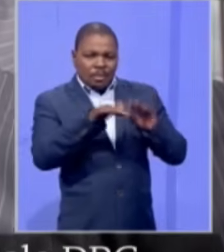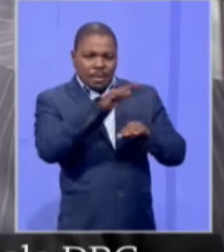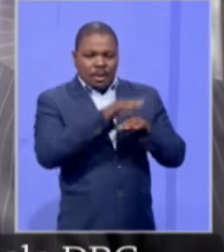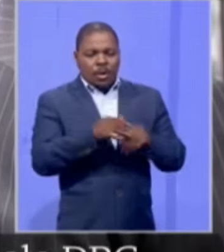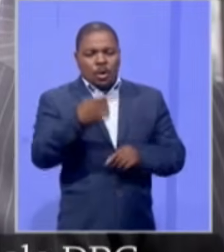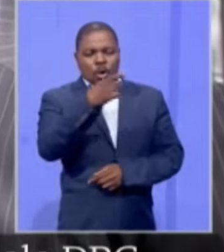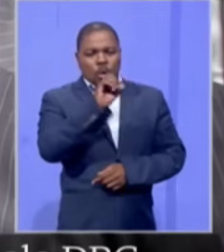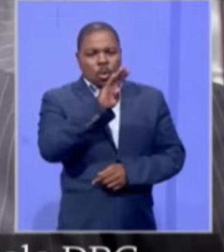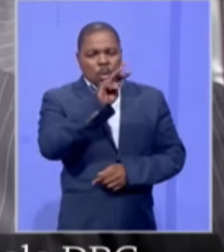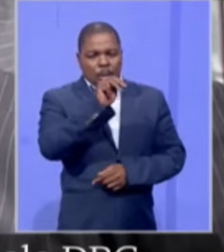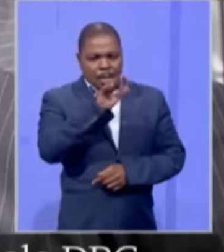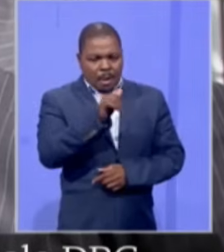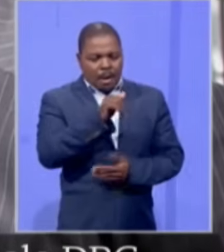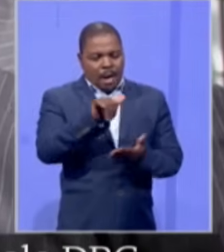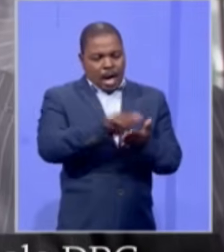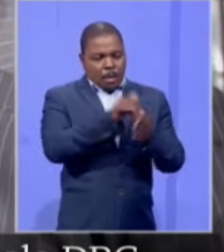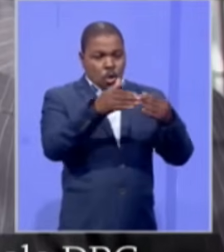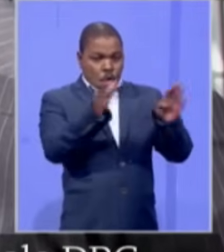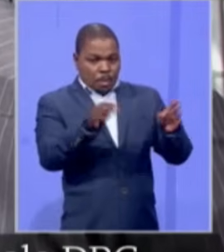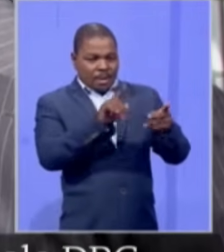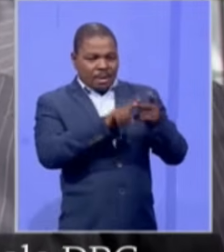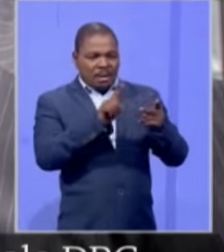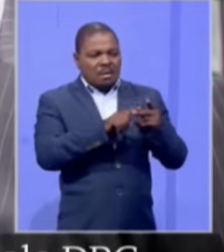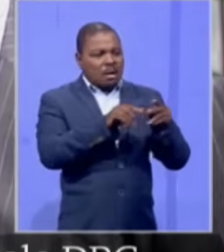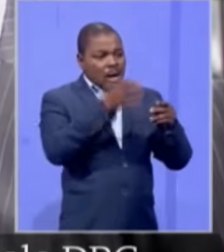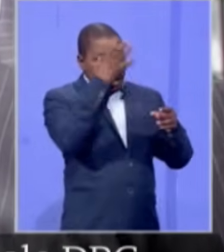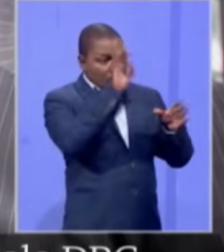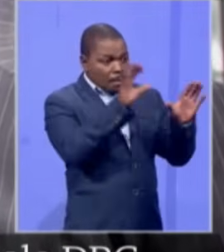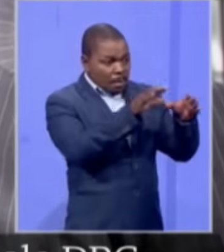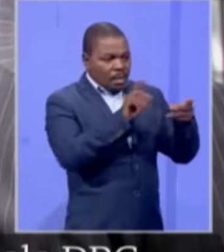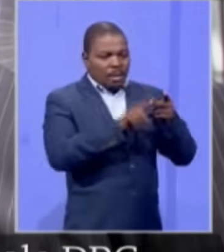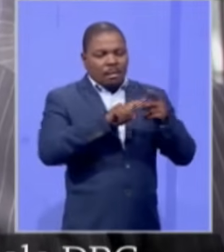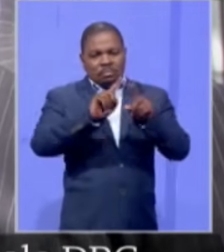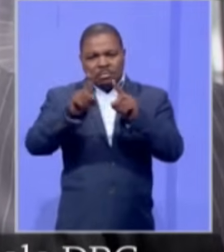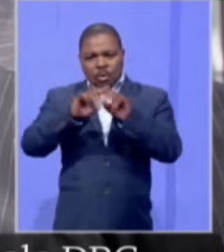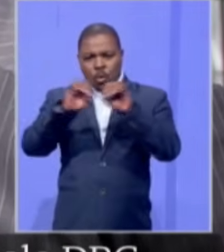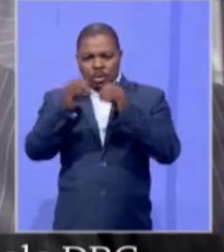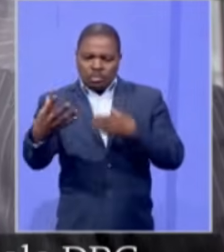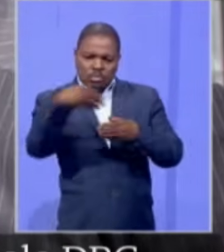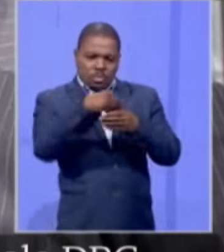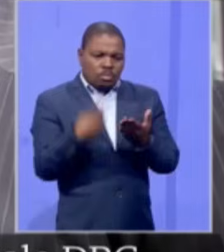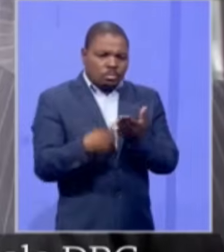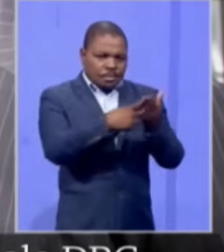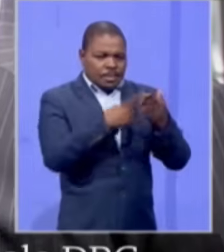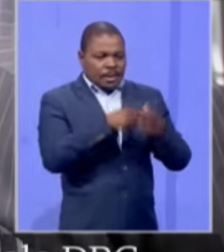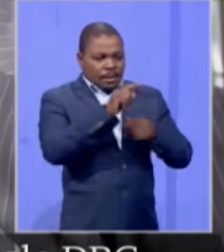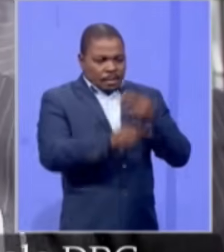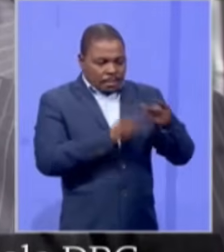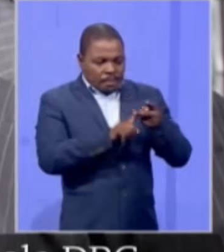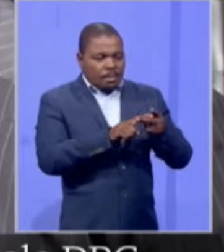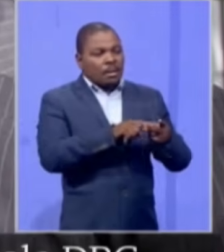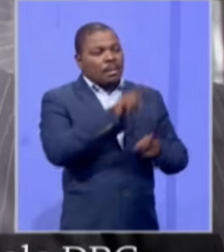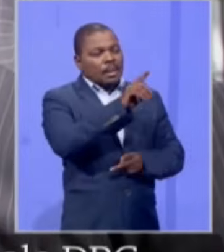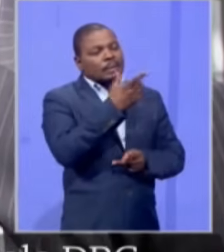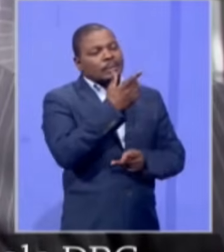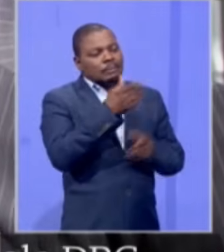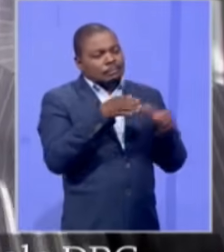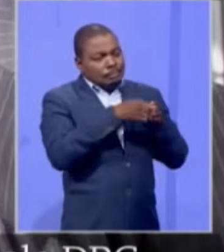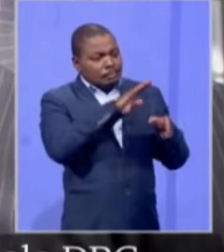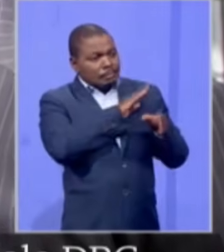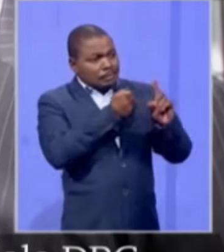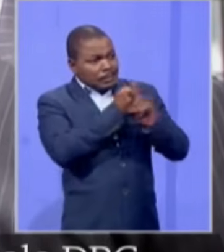engaging with the non-state actors and state actors, including a phased withdrawal of Summit DRC. But